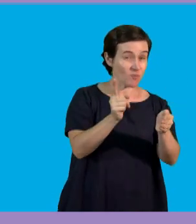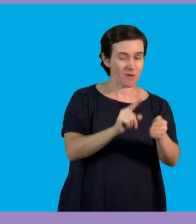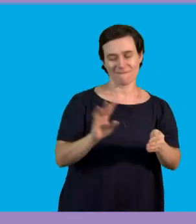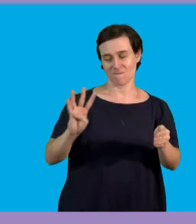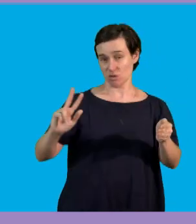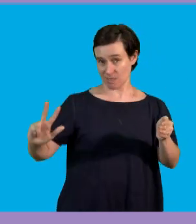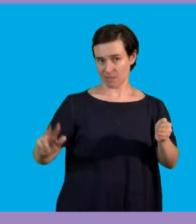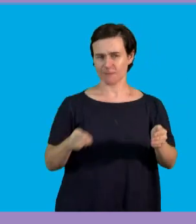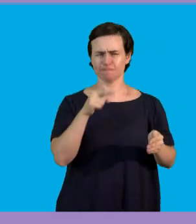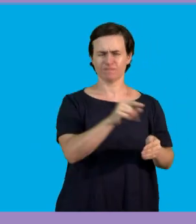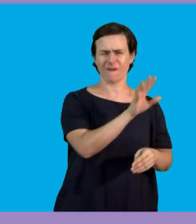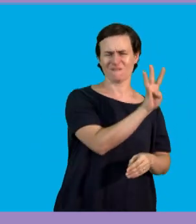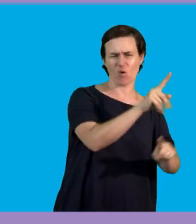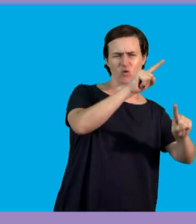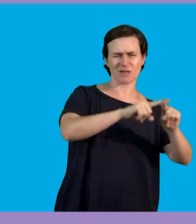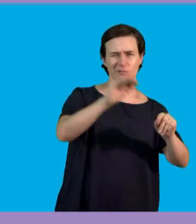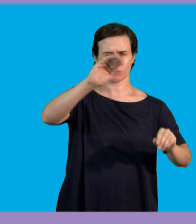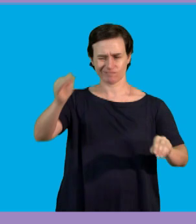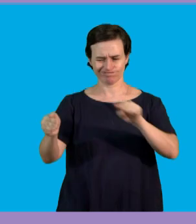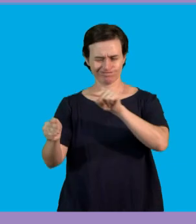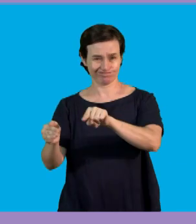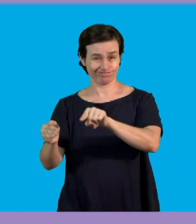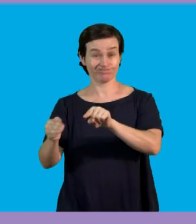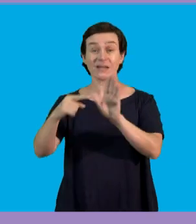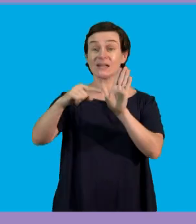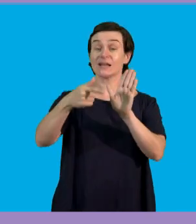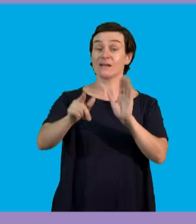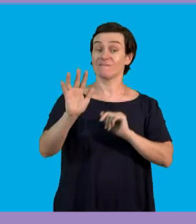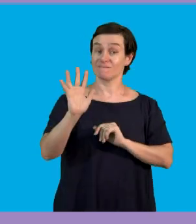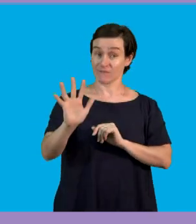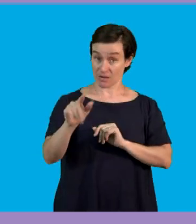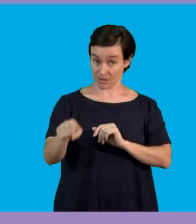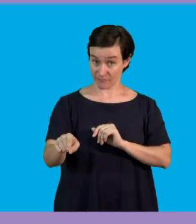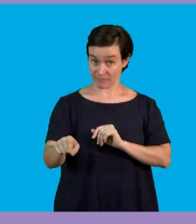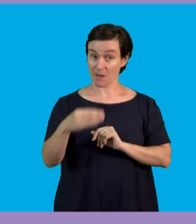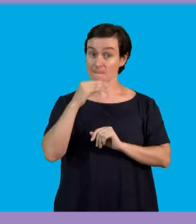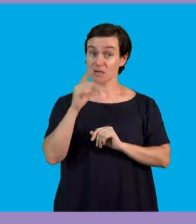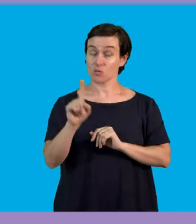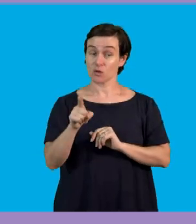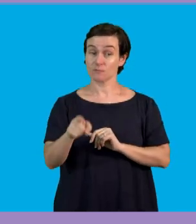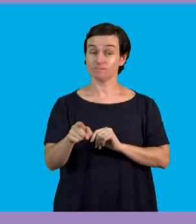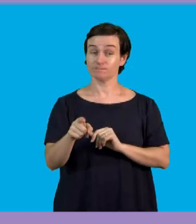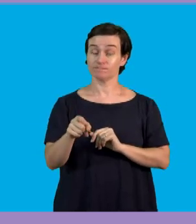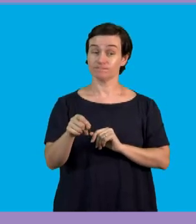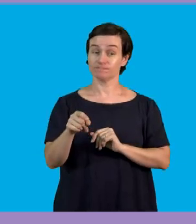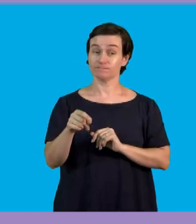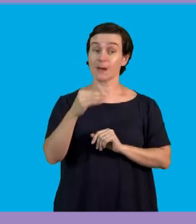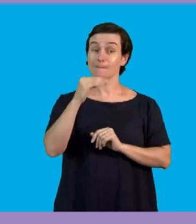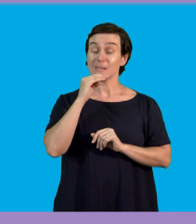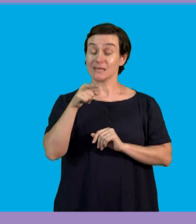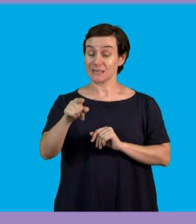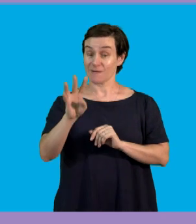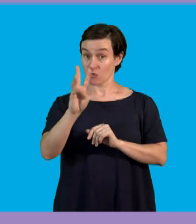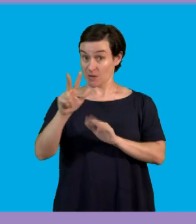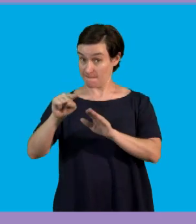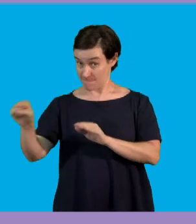And we are going to multiply the 4 with the 5 together. And remember, because we are subtracting, that is going to be a